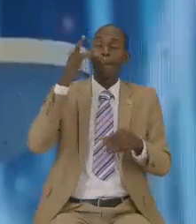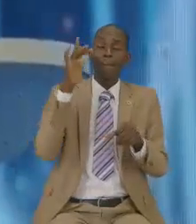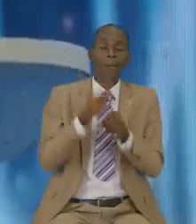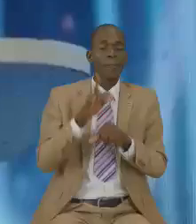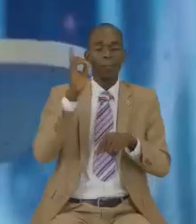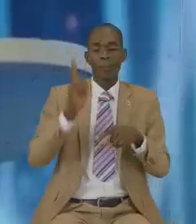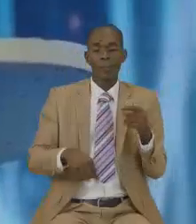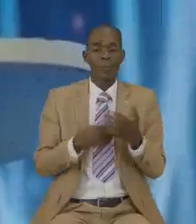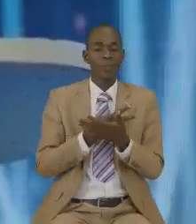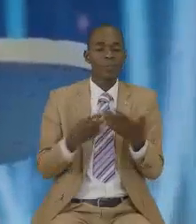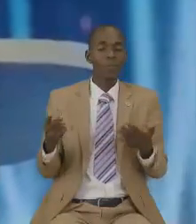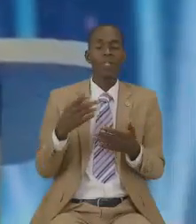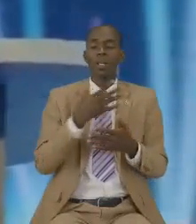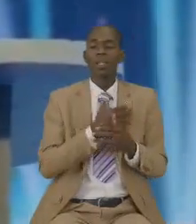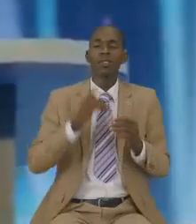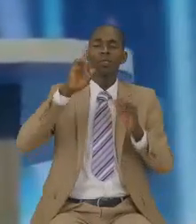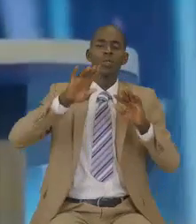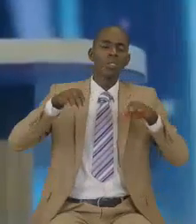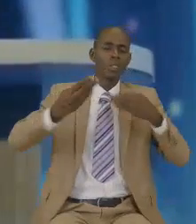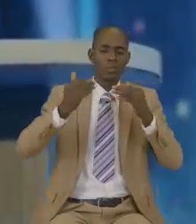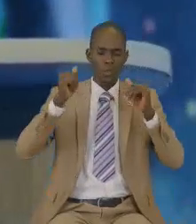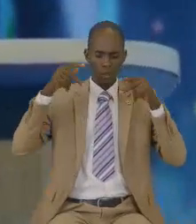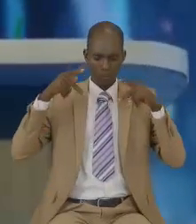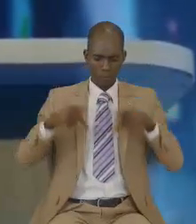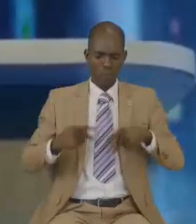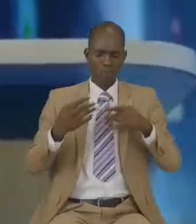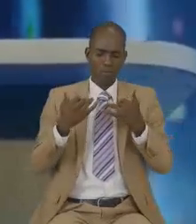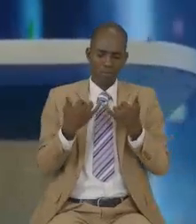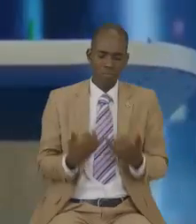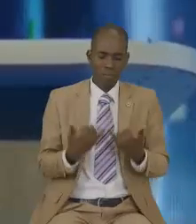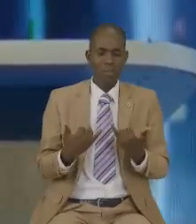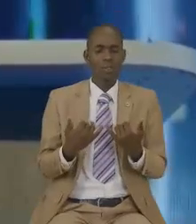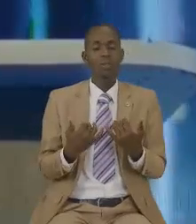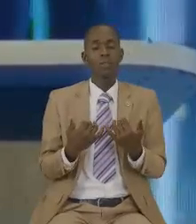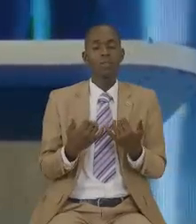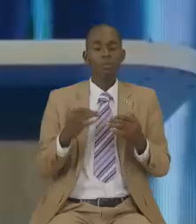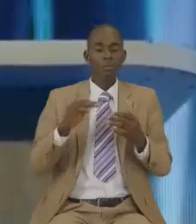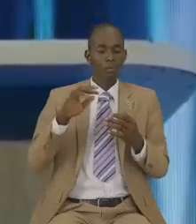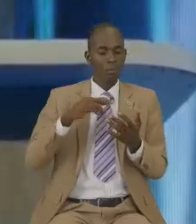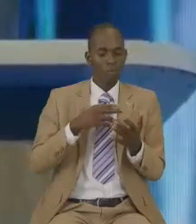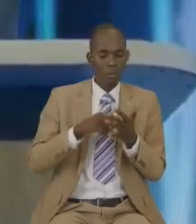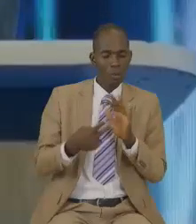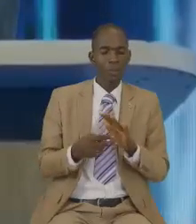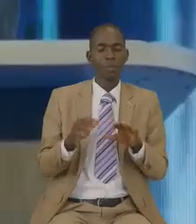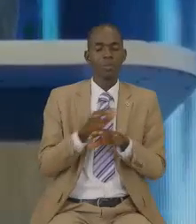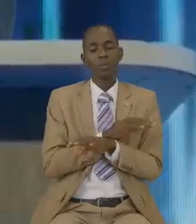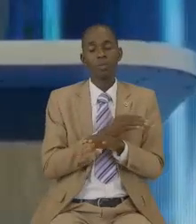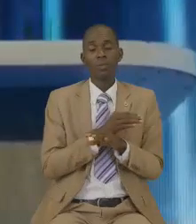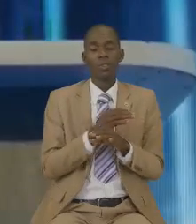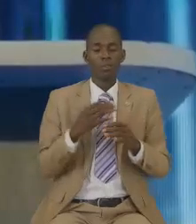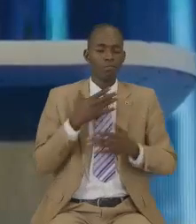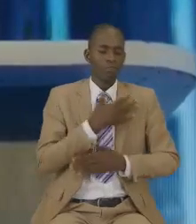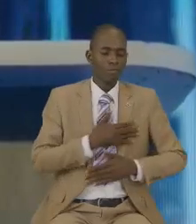and you give a personal present, and you give purposeful, pleasant freedom